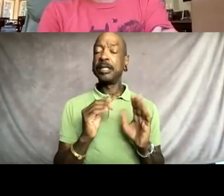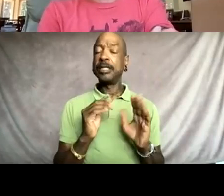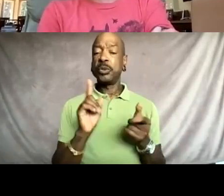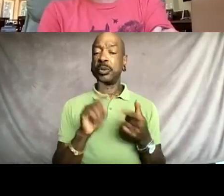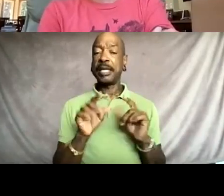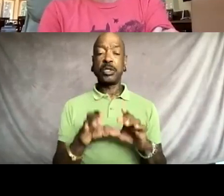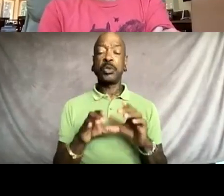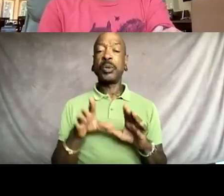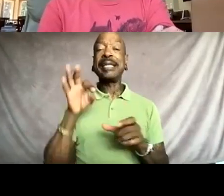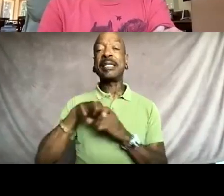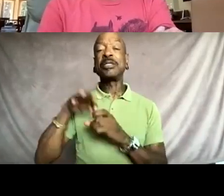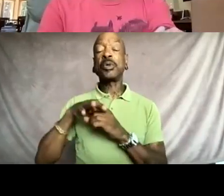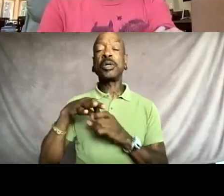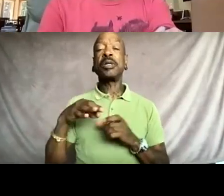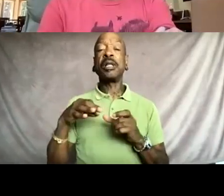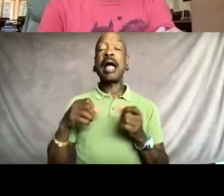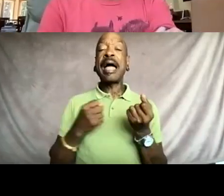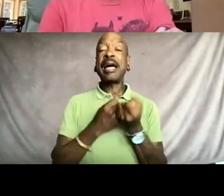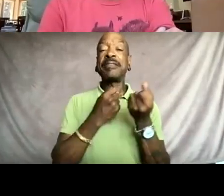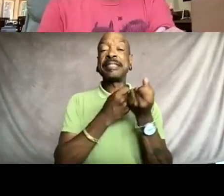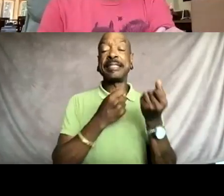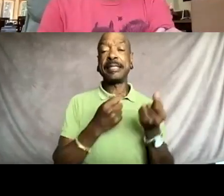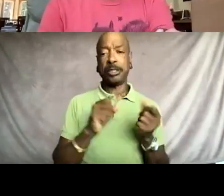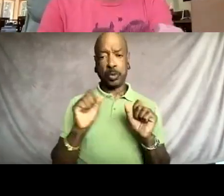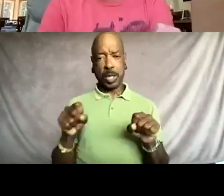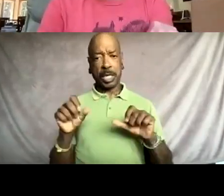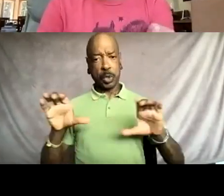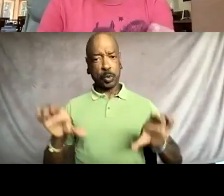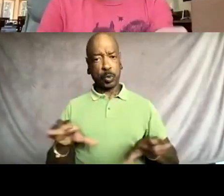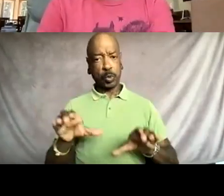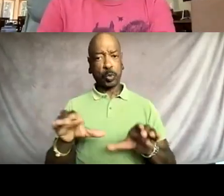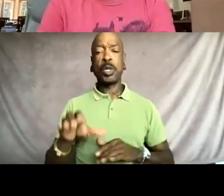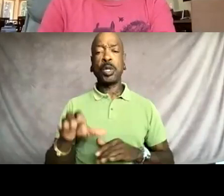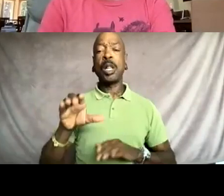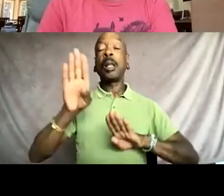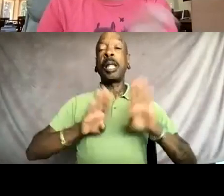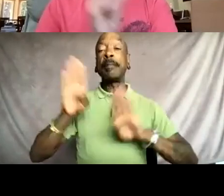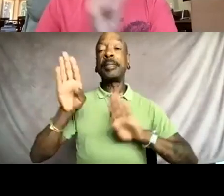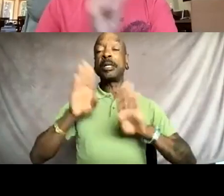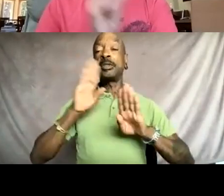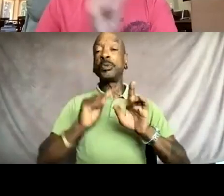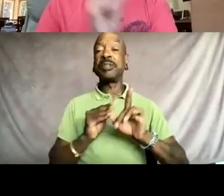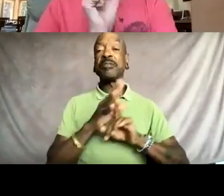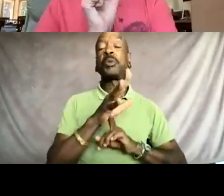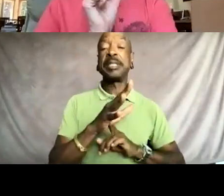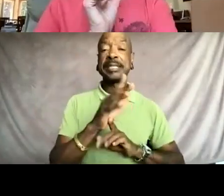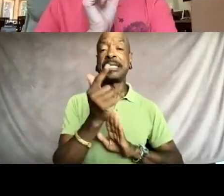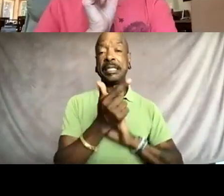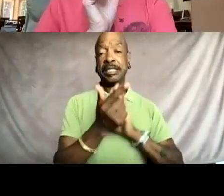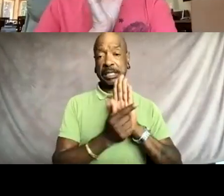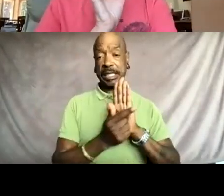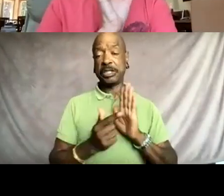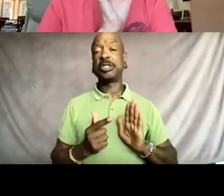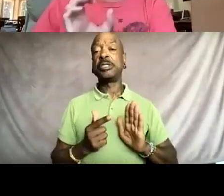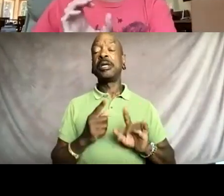electoral advocacy, and you can do lobbying to influence legislation, but you do need to keep it to be